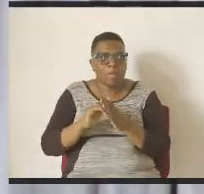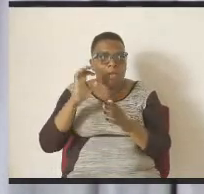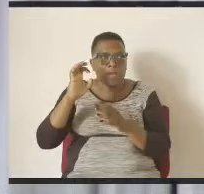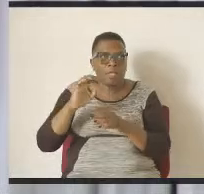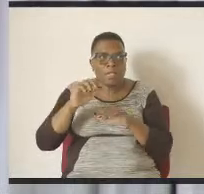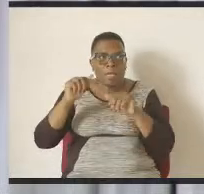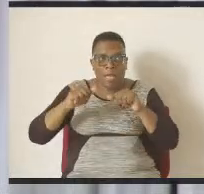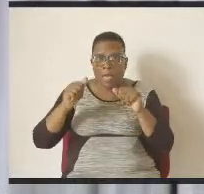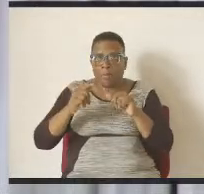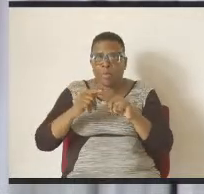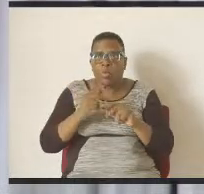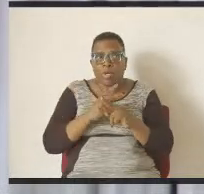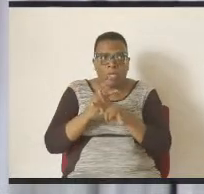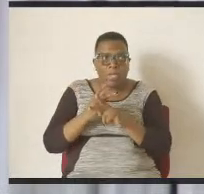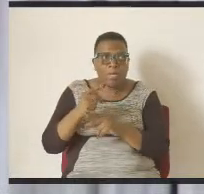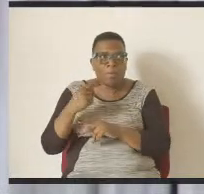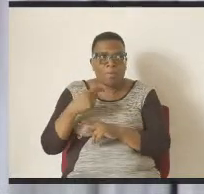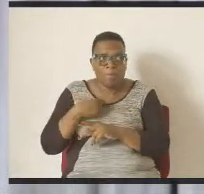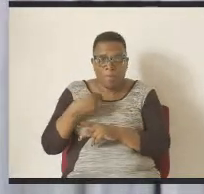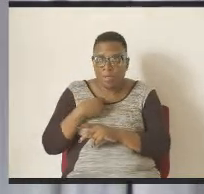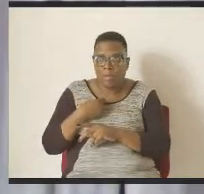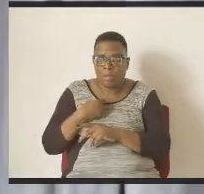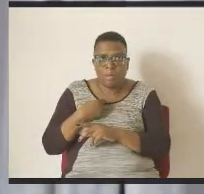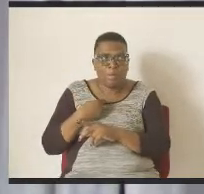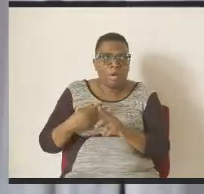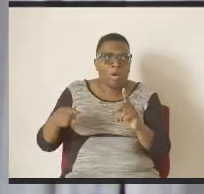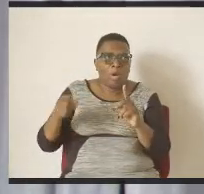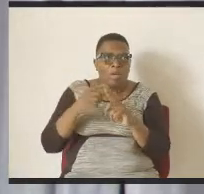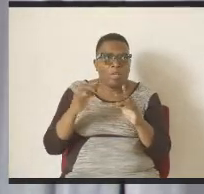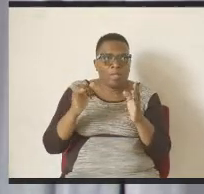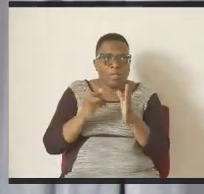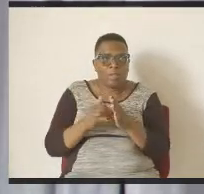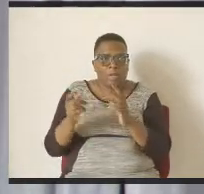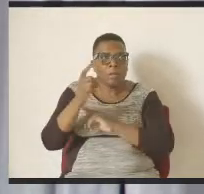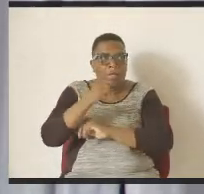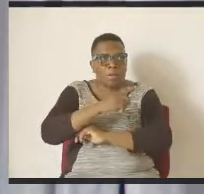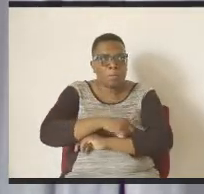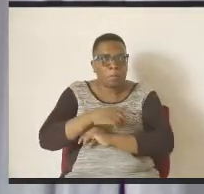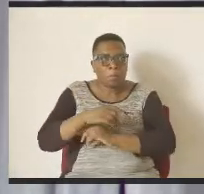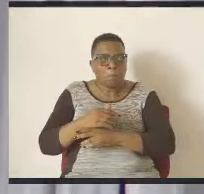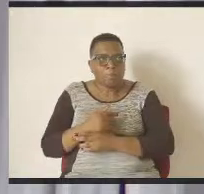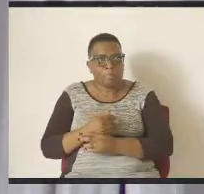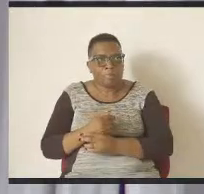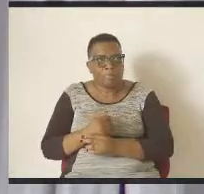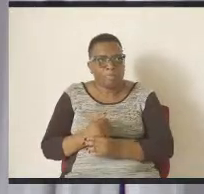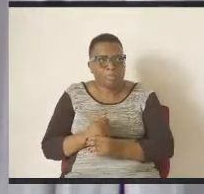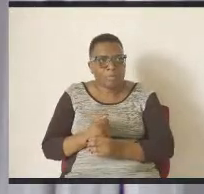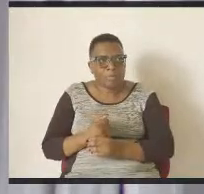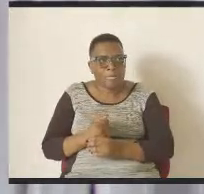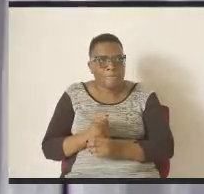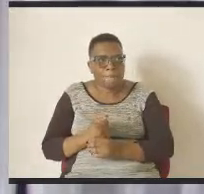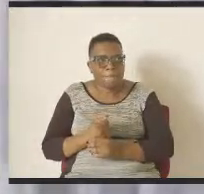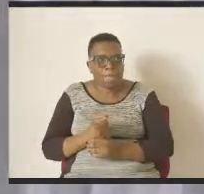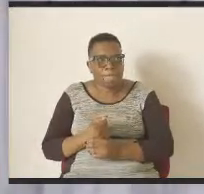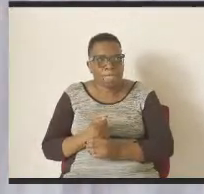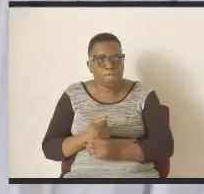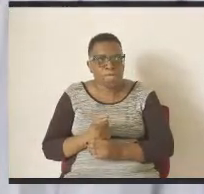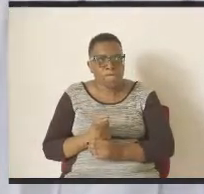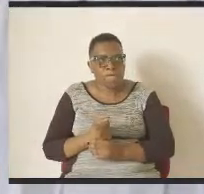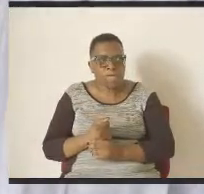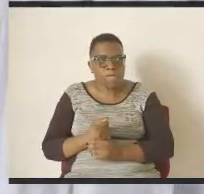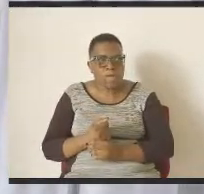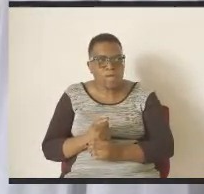He is able to keep what I have committed to them, to him on that day. Can be read either way, right?